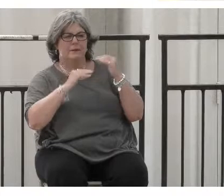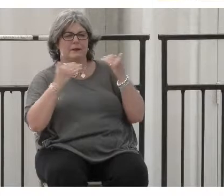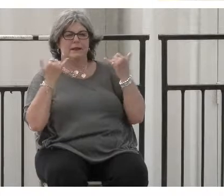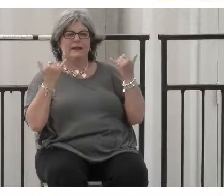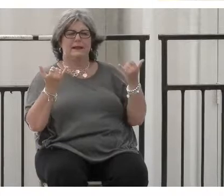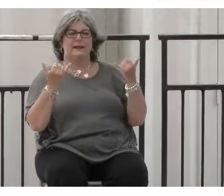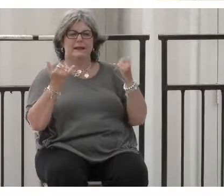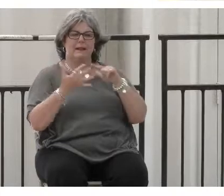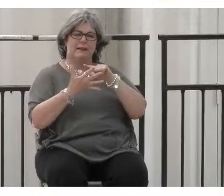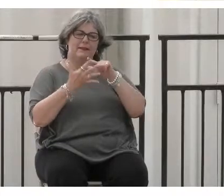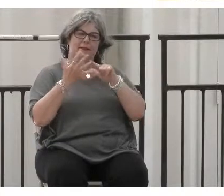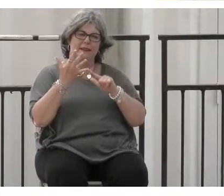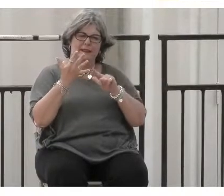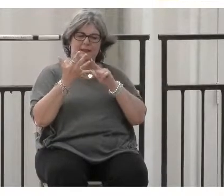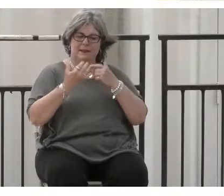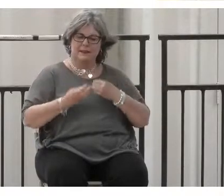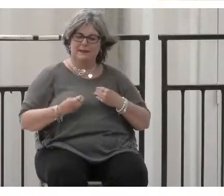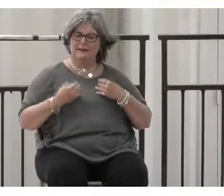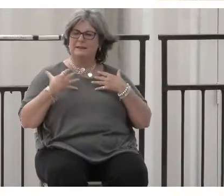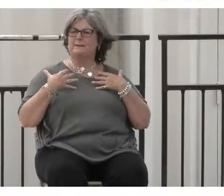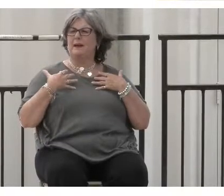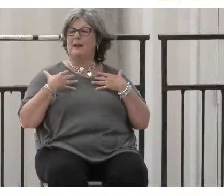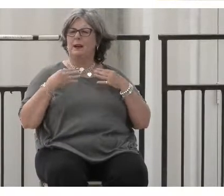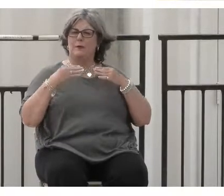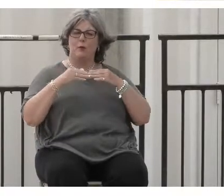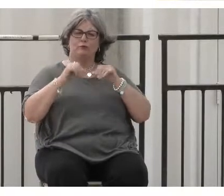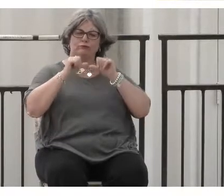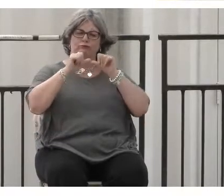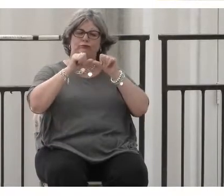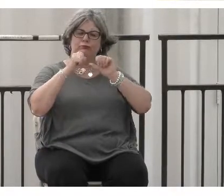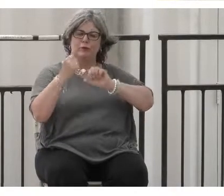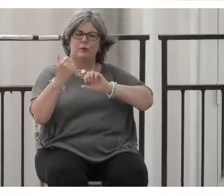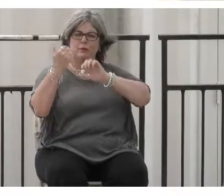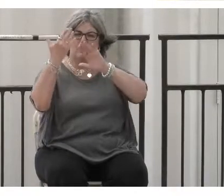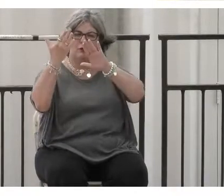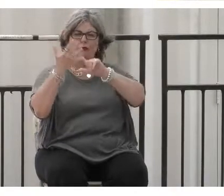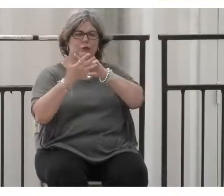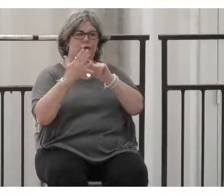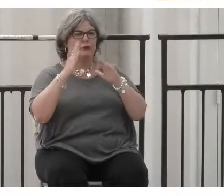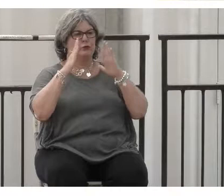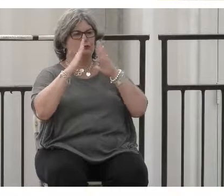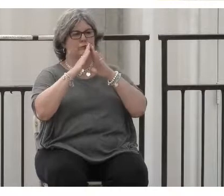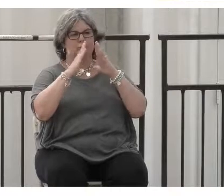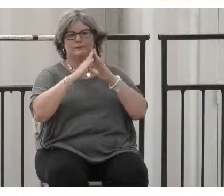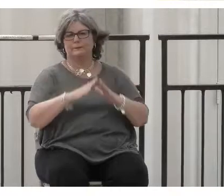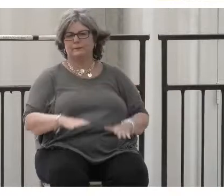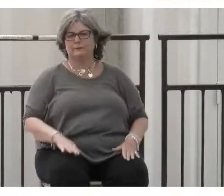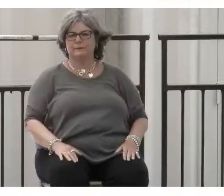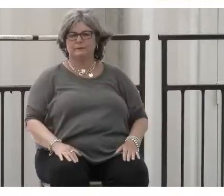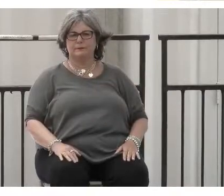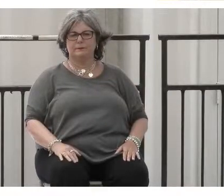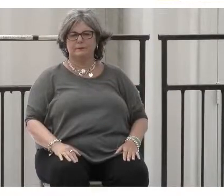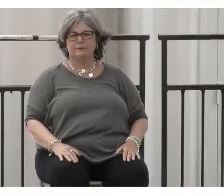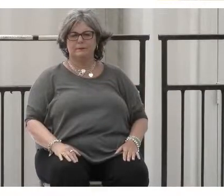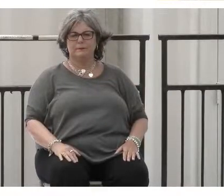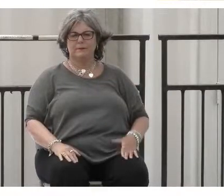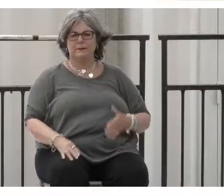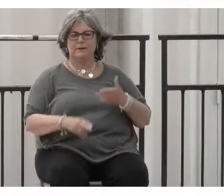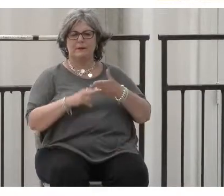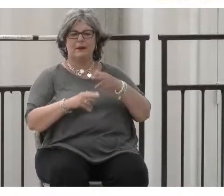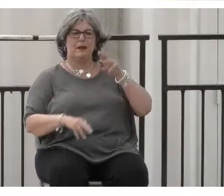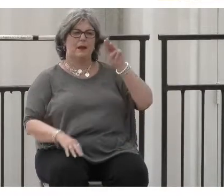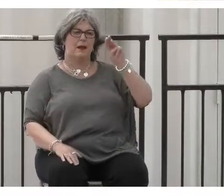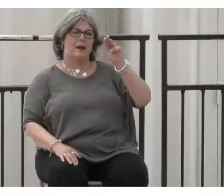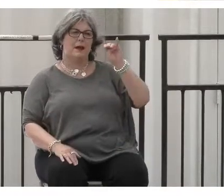how these ways of building can inspire more sustainable approaches to the urban fabric. My name is